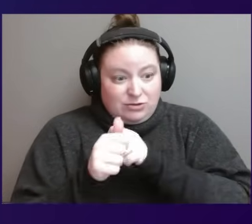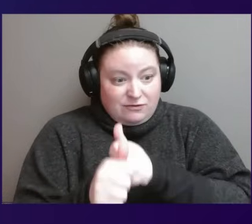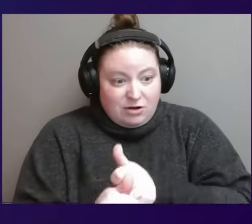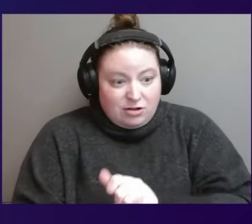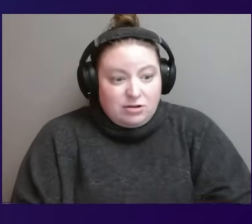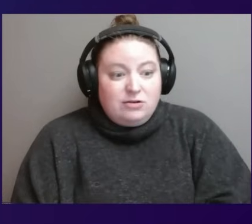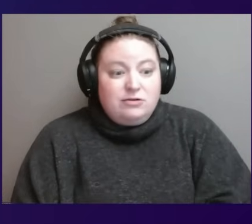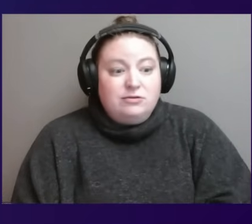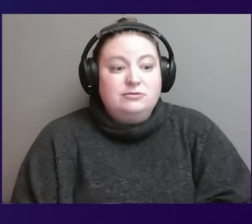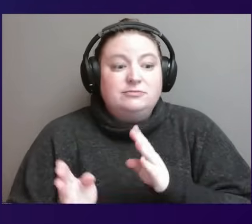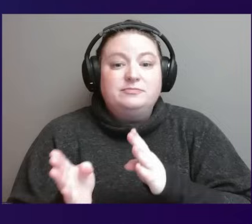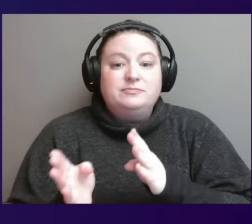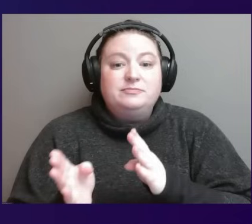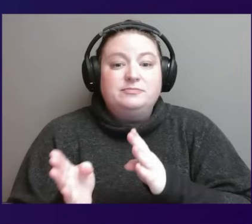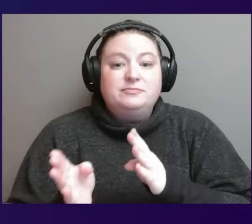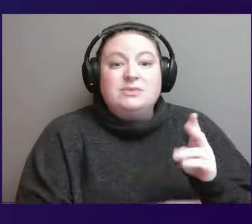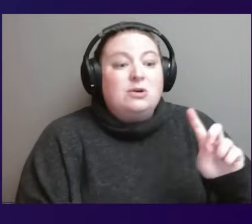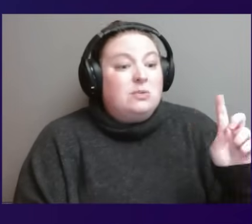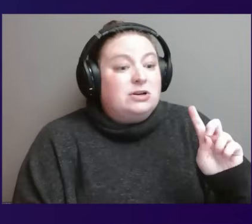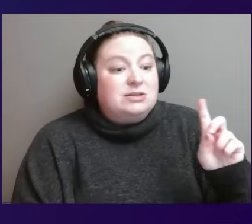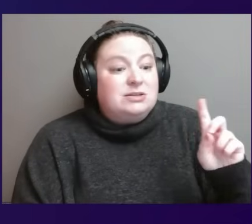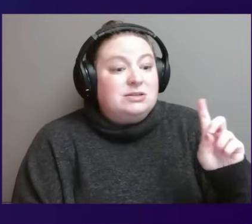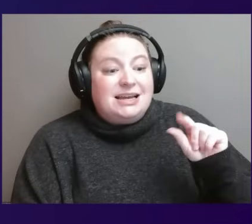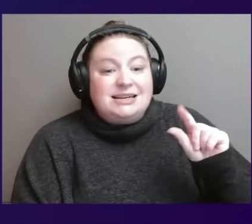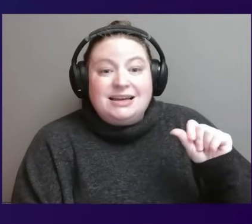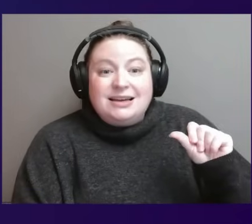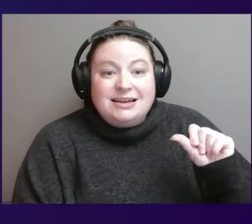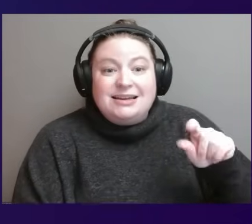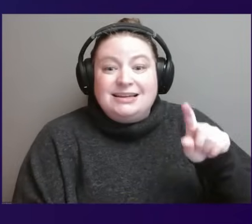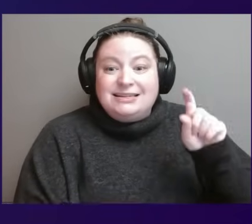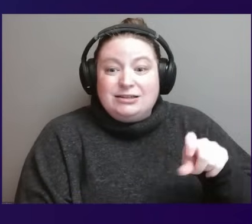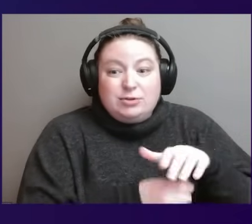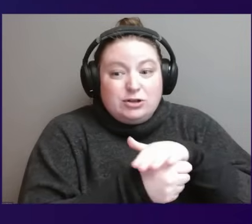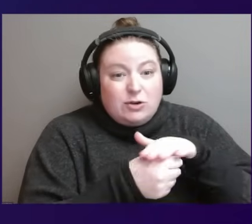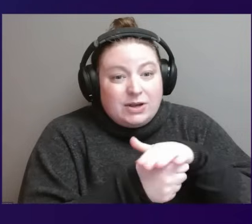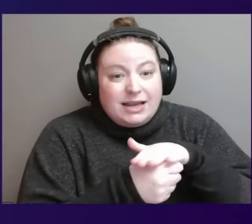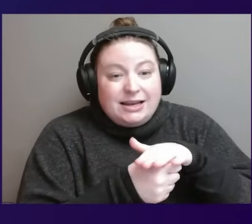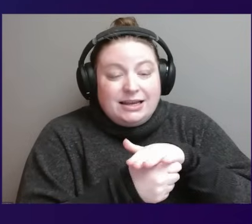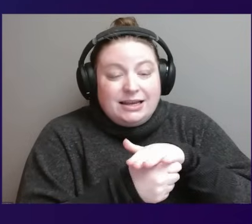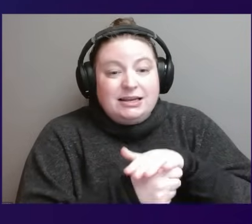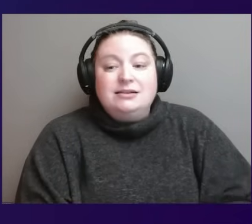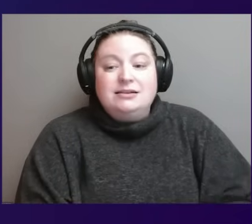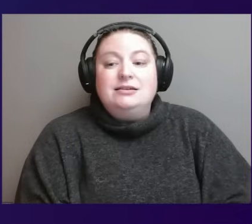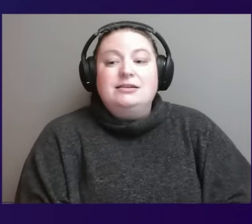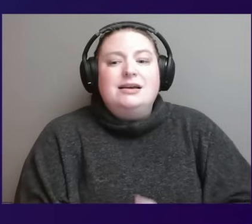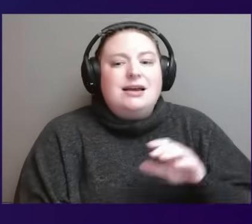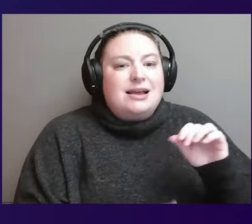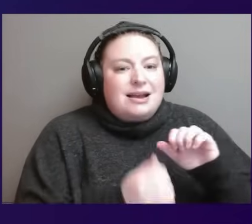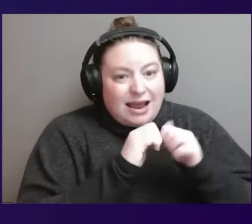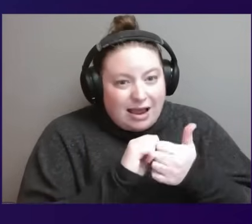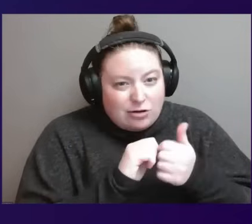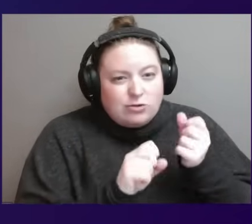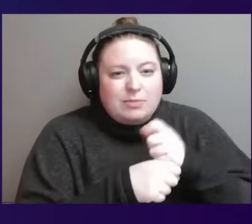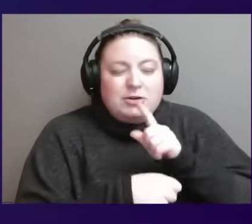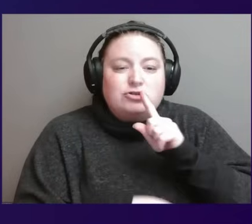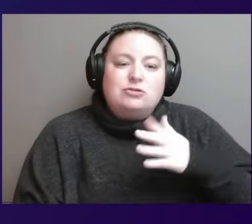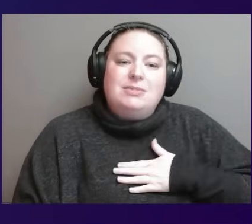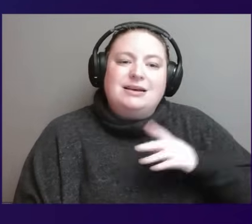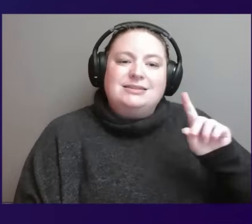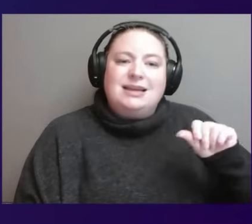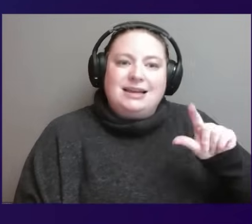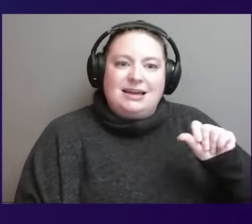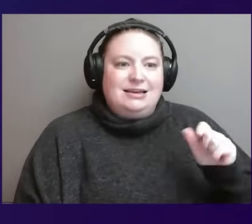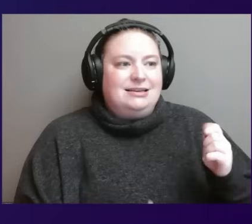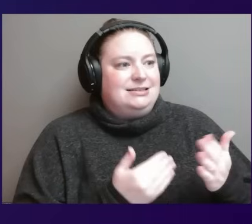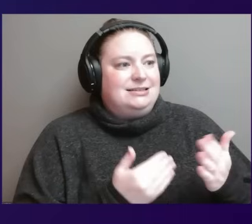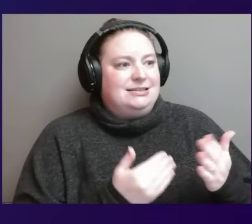need to be located so that I'm compliant with data residency requirements? And how do I ensure my data is discoverable to the right people in my